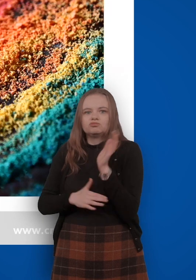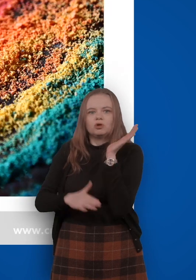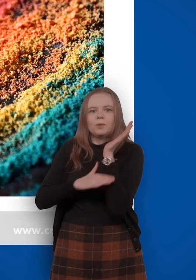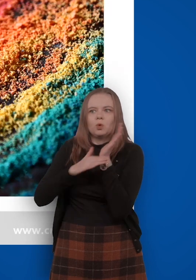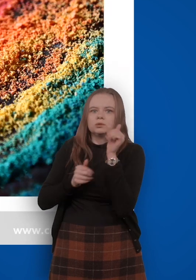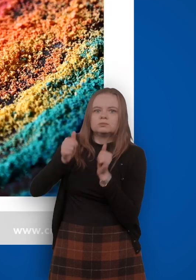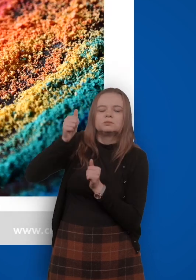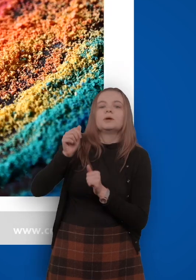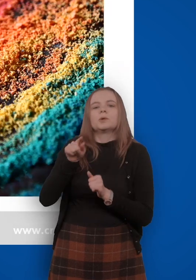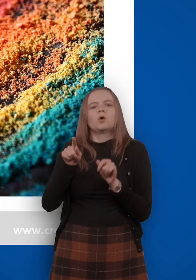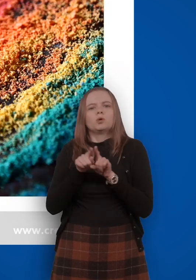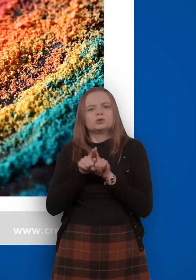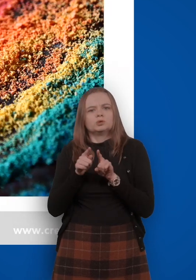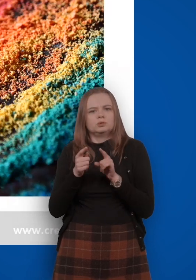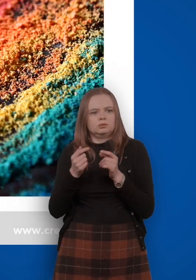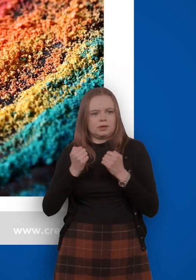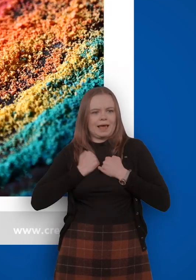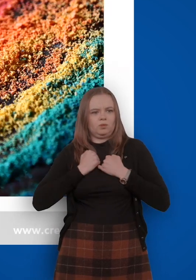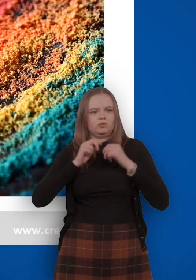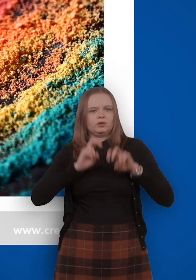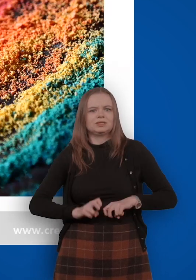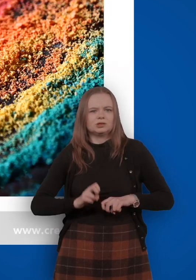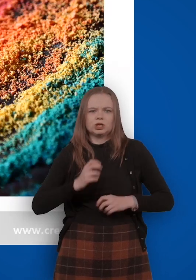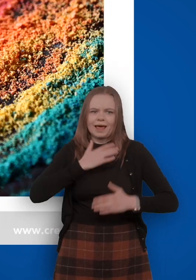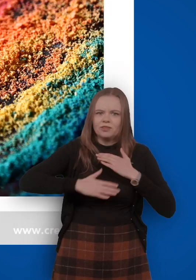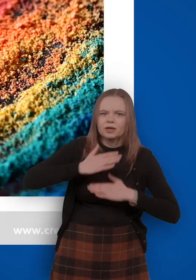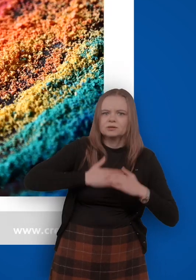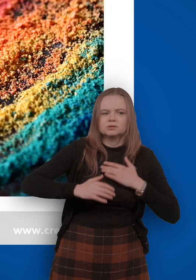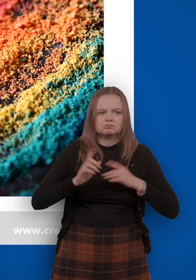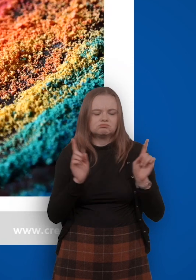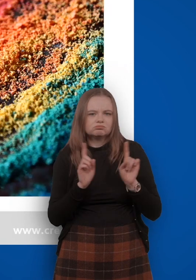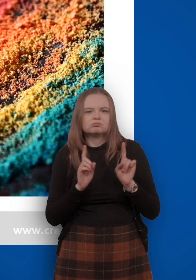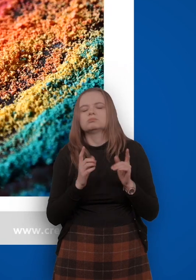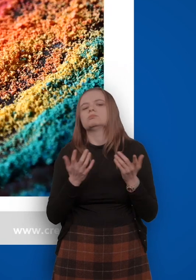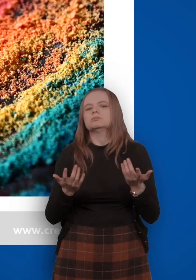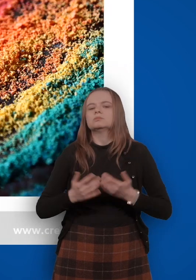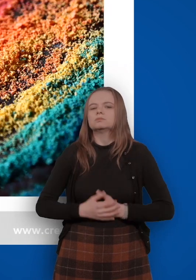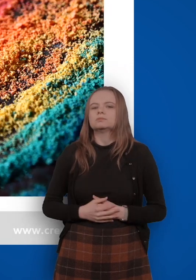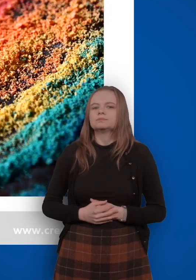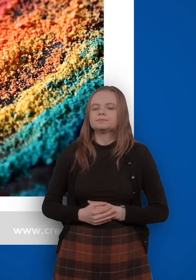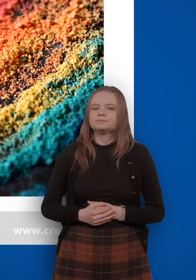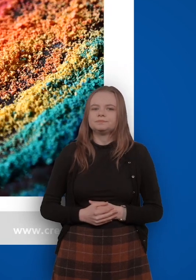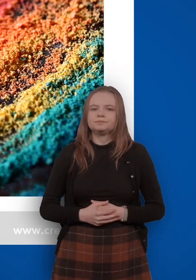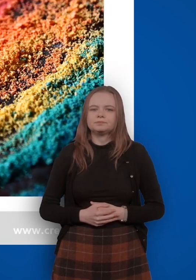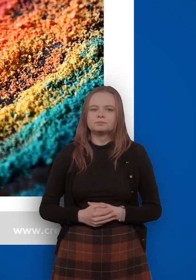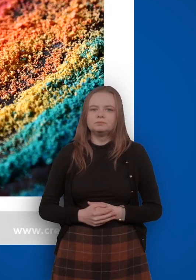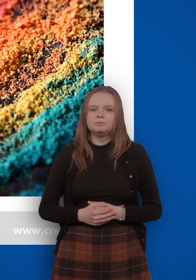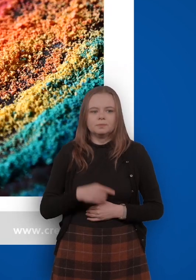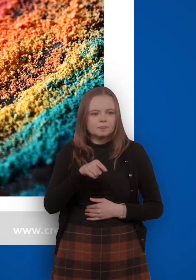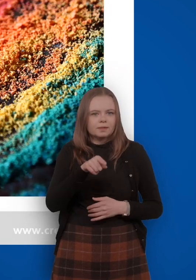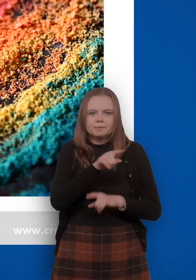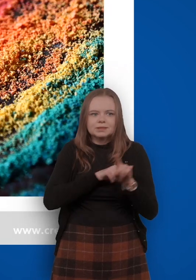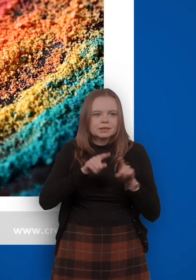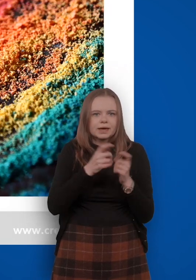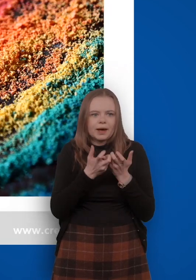do we conduct our research? What's our ethical approach? How do we think about, how we run meetings and